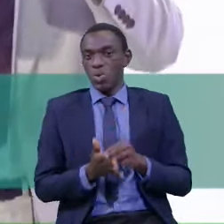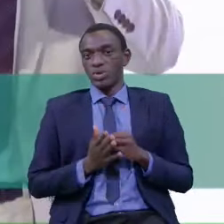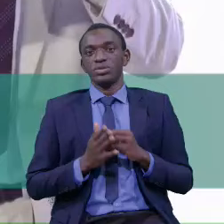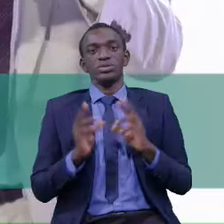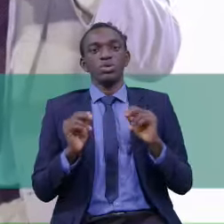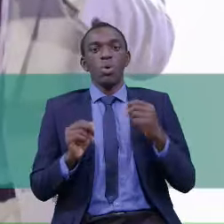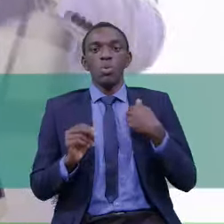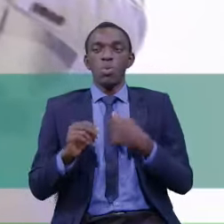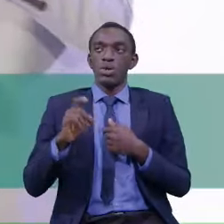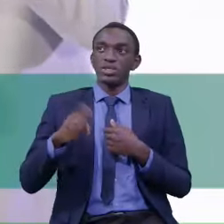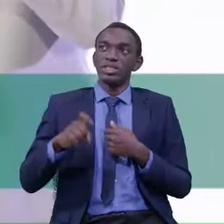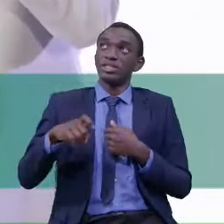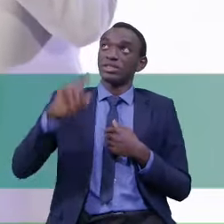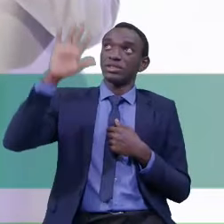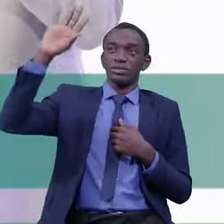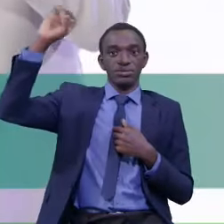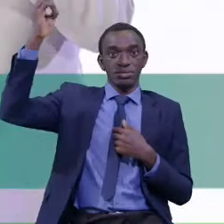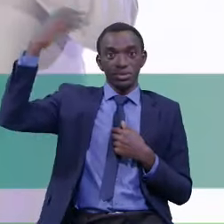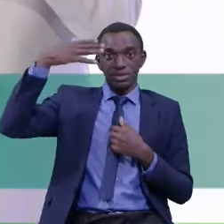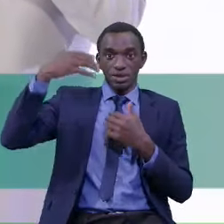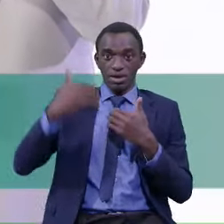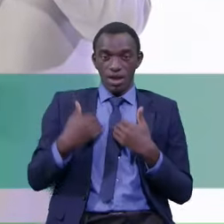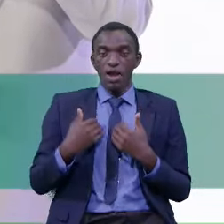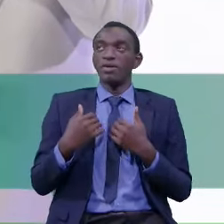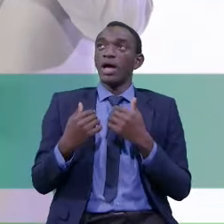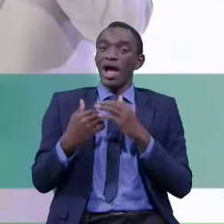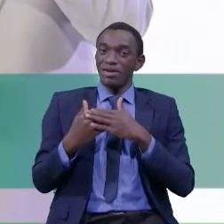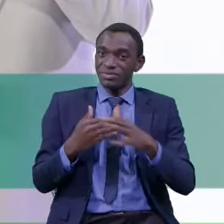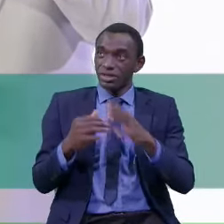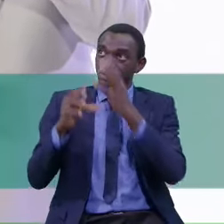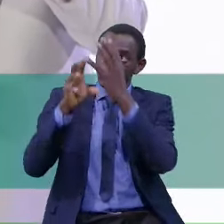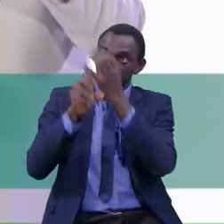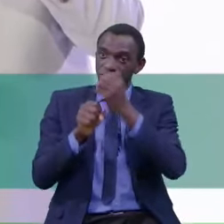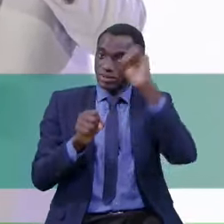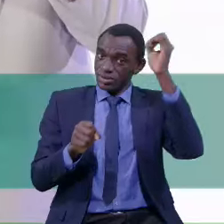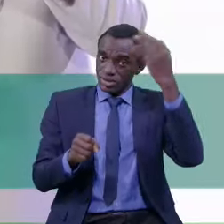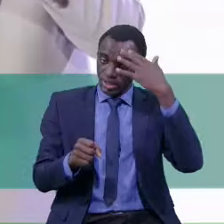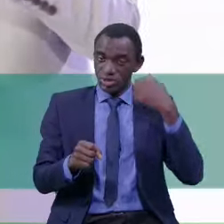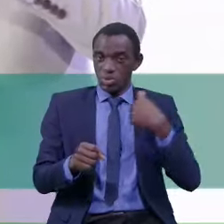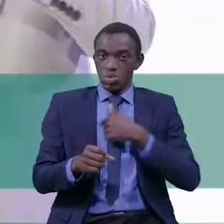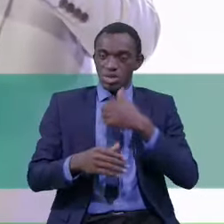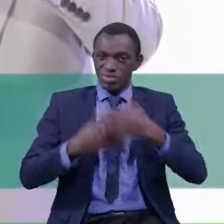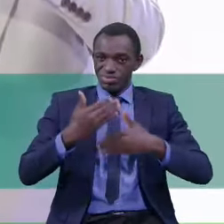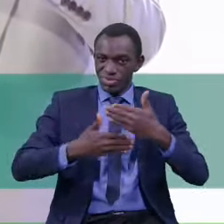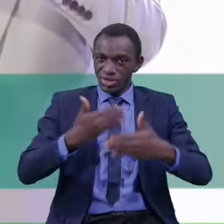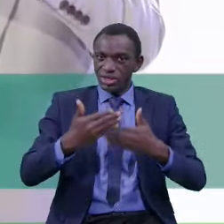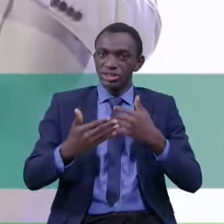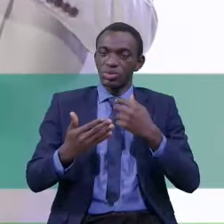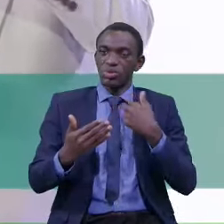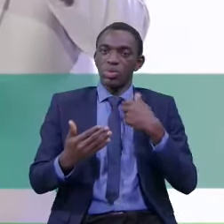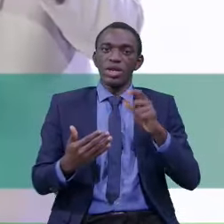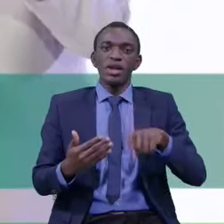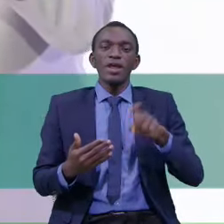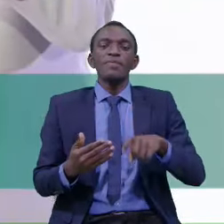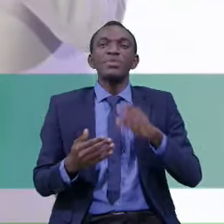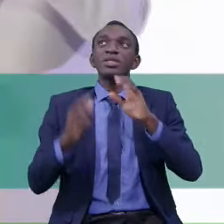And after that grace, there's work to do. We need His gifts. And then once we have the